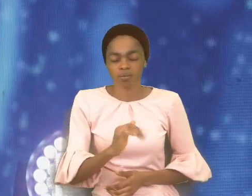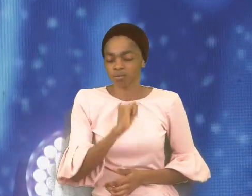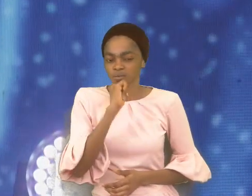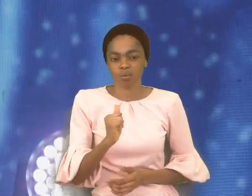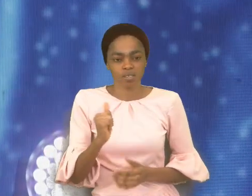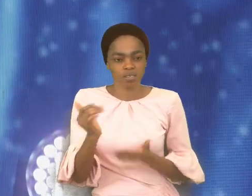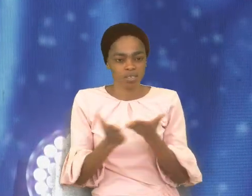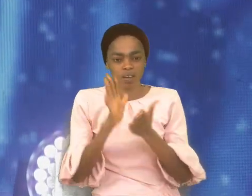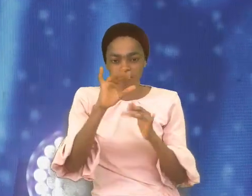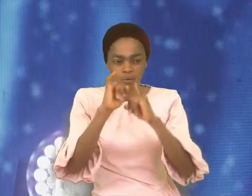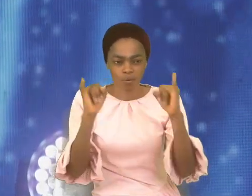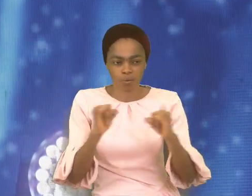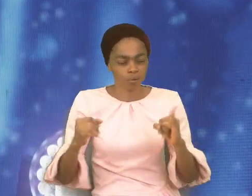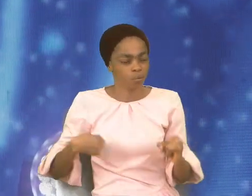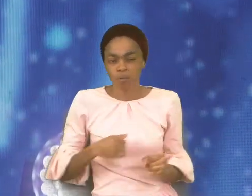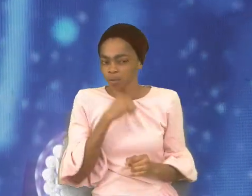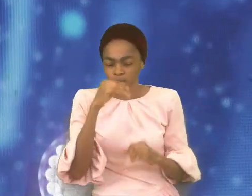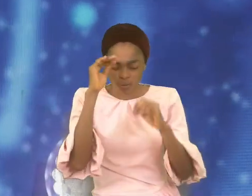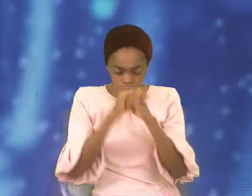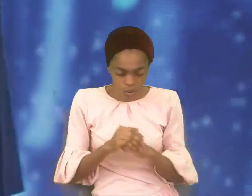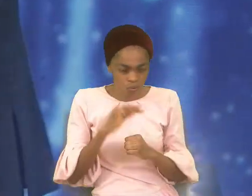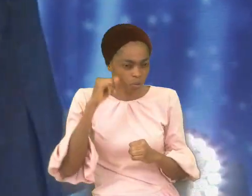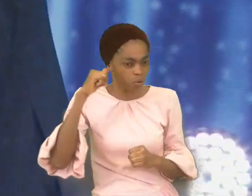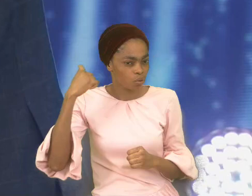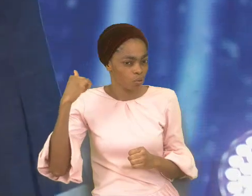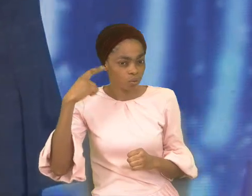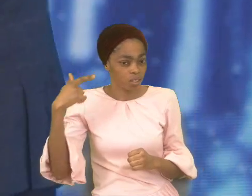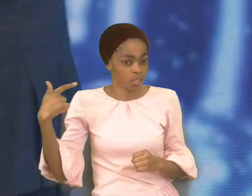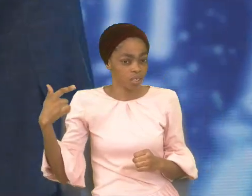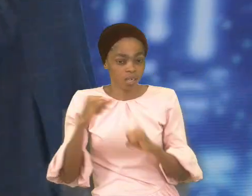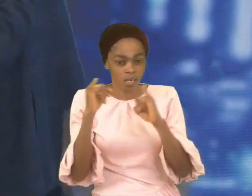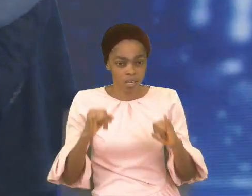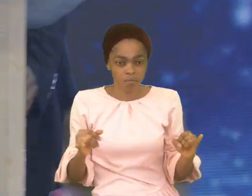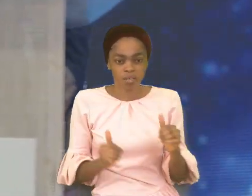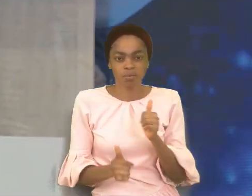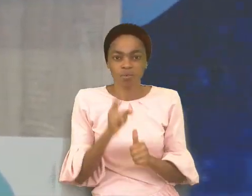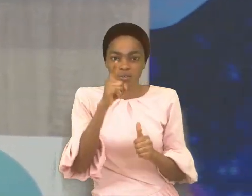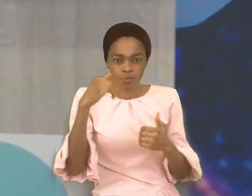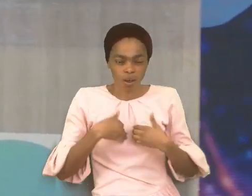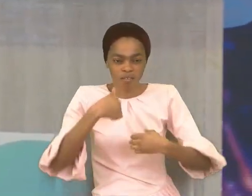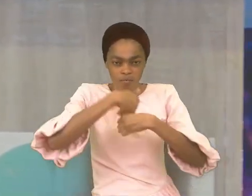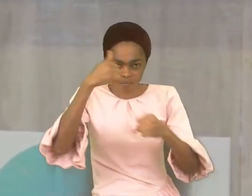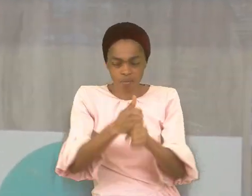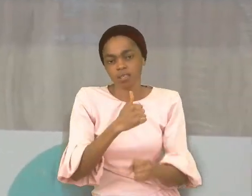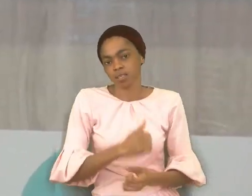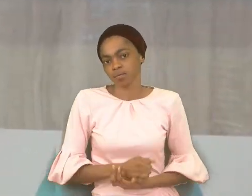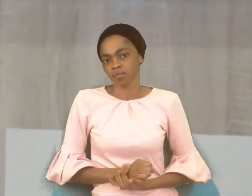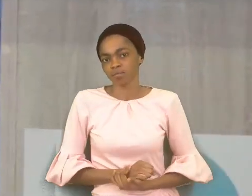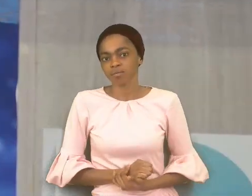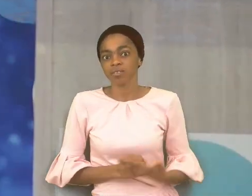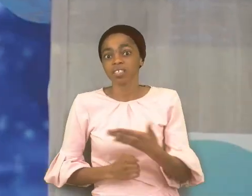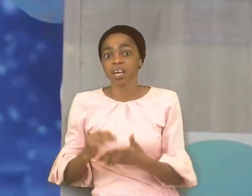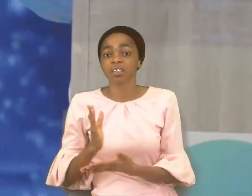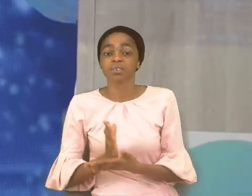thou hast set up. There are some materials that are strengthened